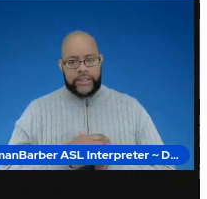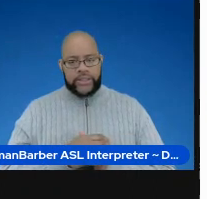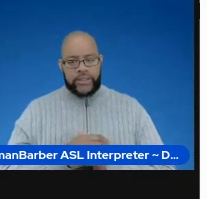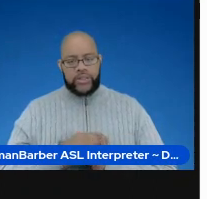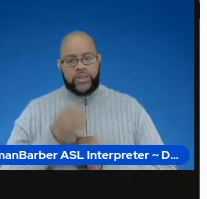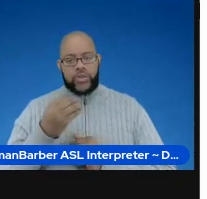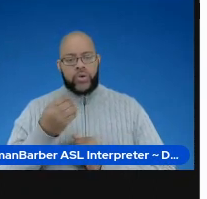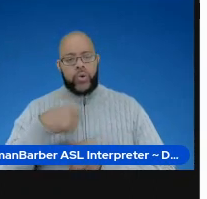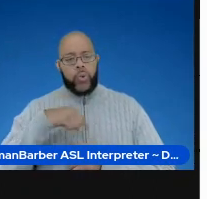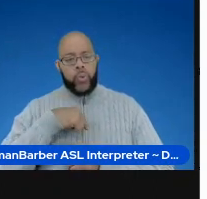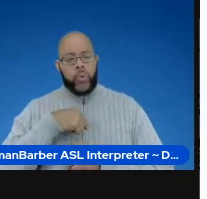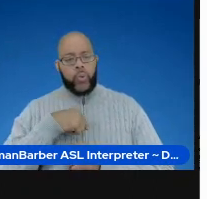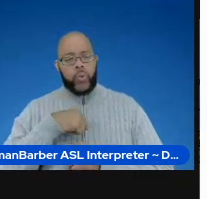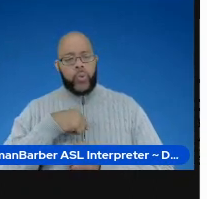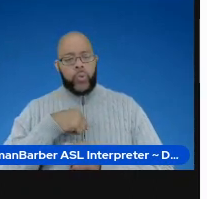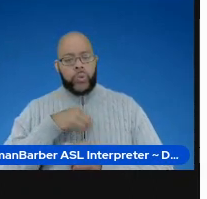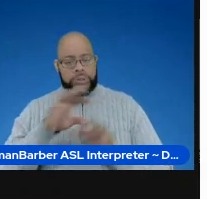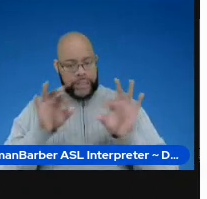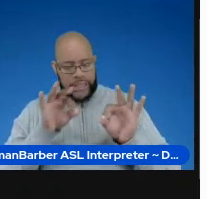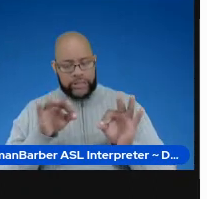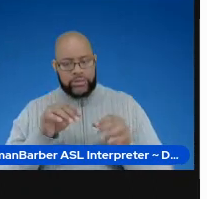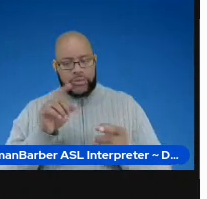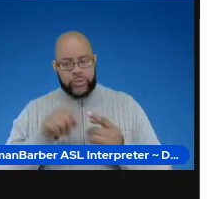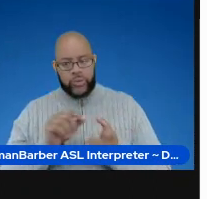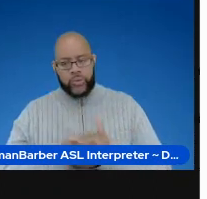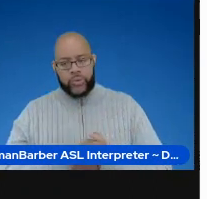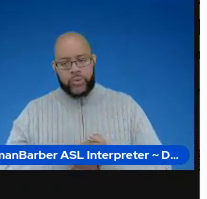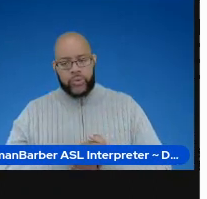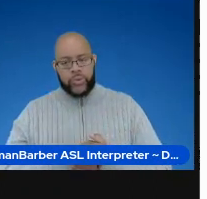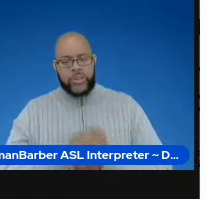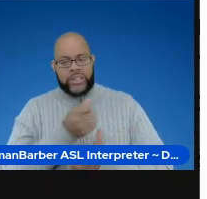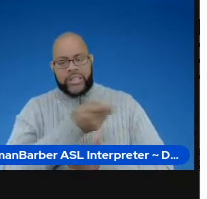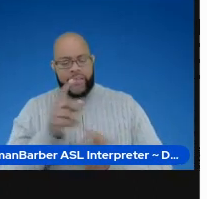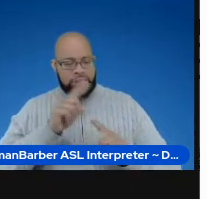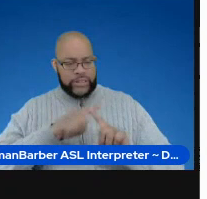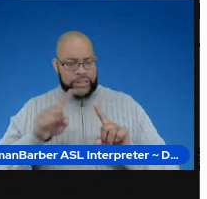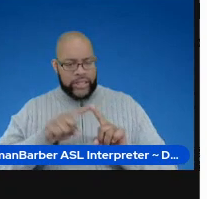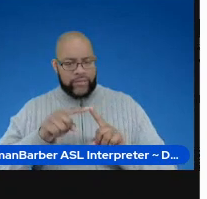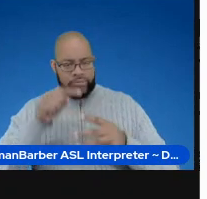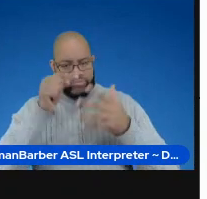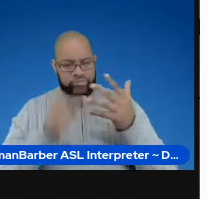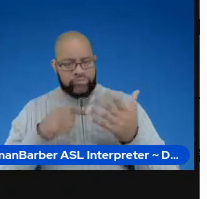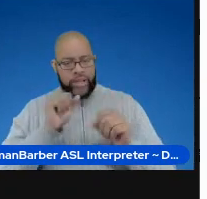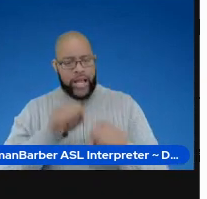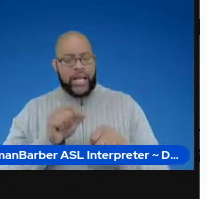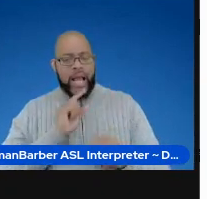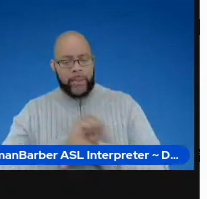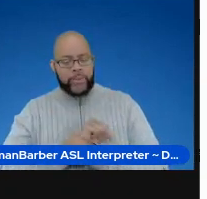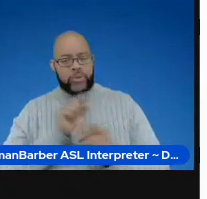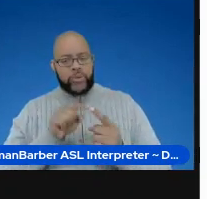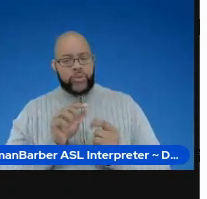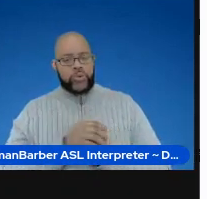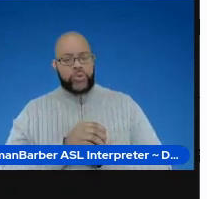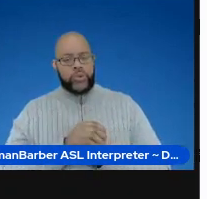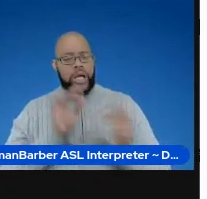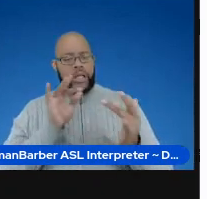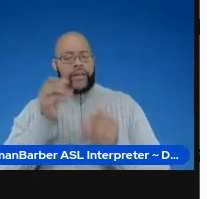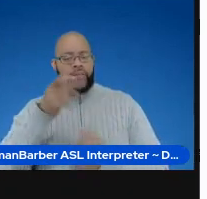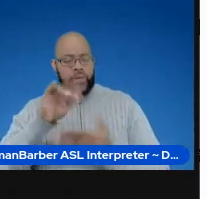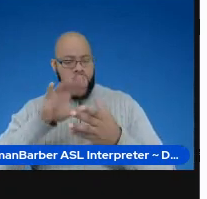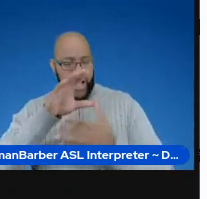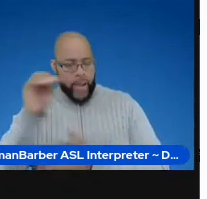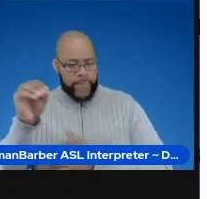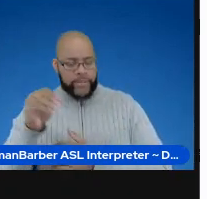So we down selected that to a number of different assays, and we were actually able to contact a few of these companies